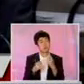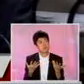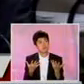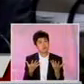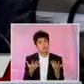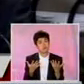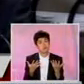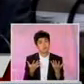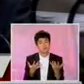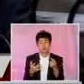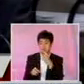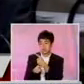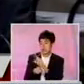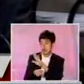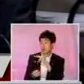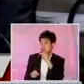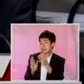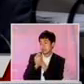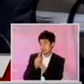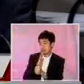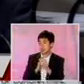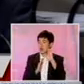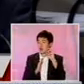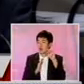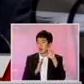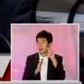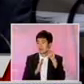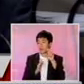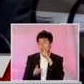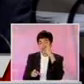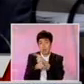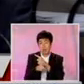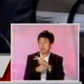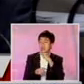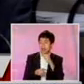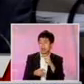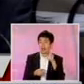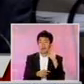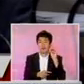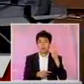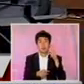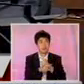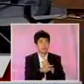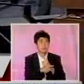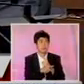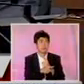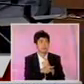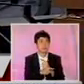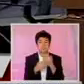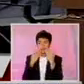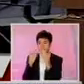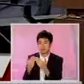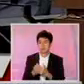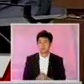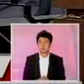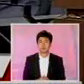dahil, po. Dahil wala nga po kayong competence para sabihin na tama o hindi ang fair market value. Ito po yun. Salamat po. Dadako